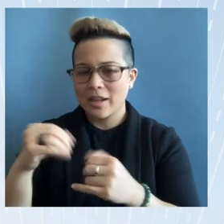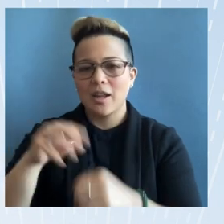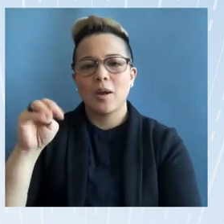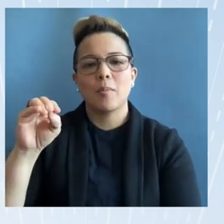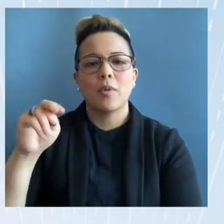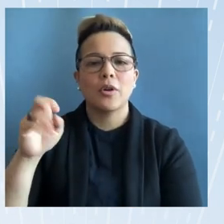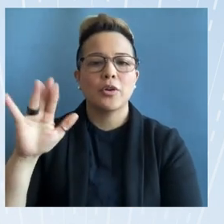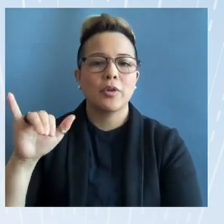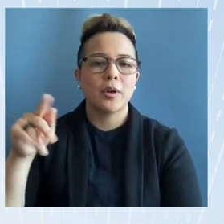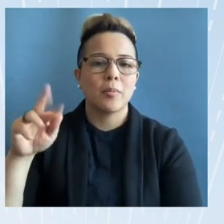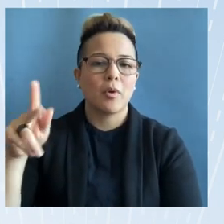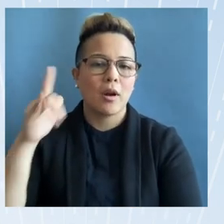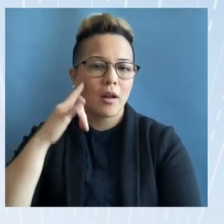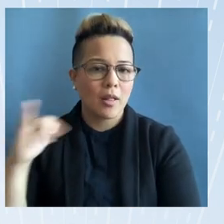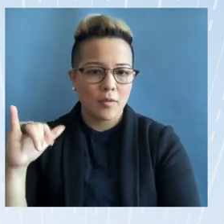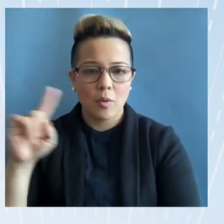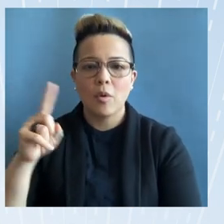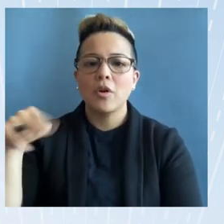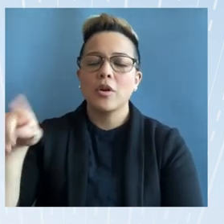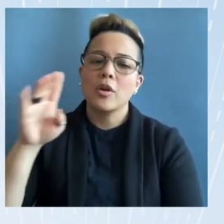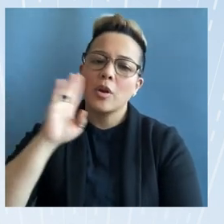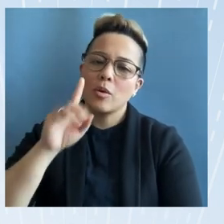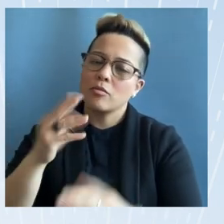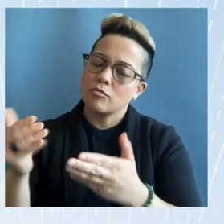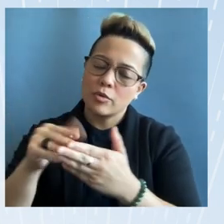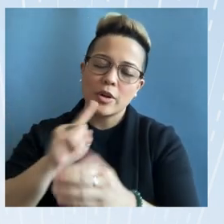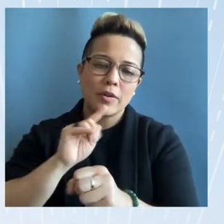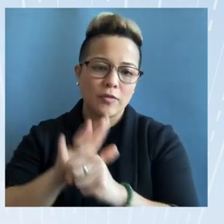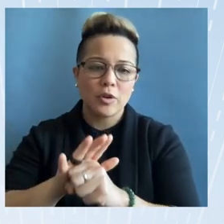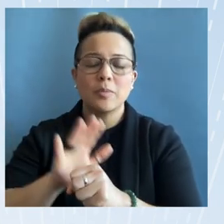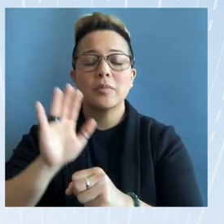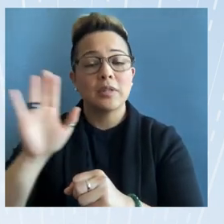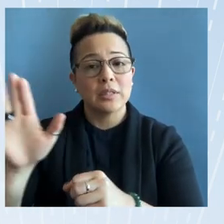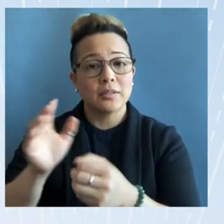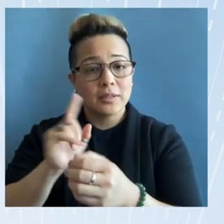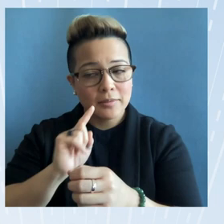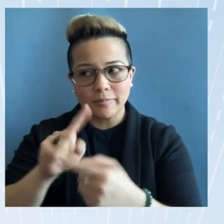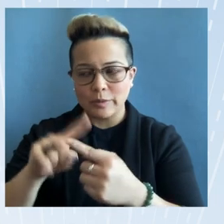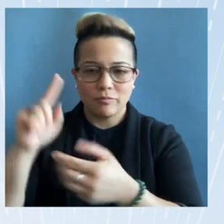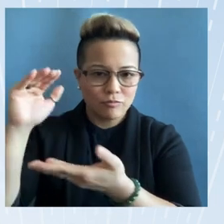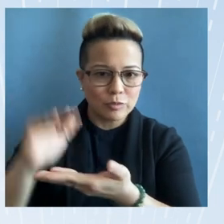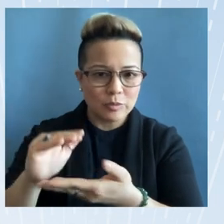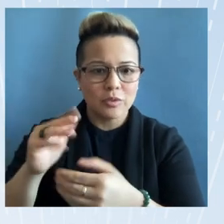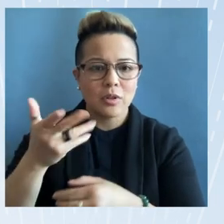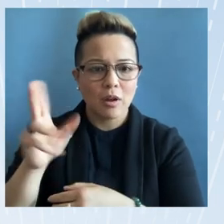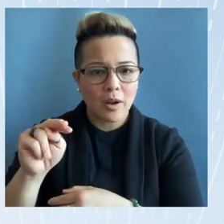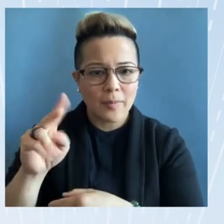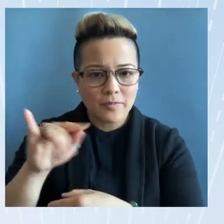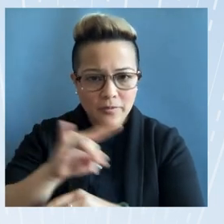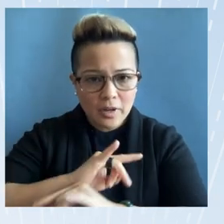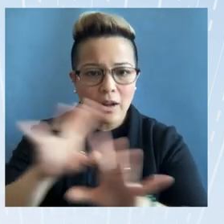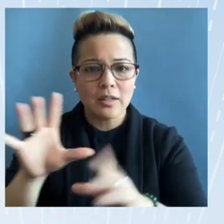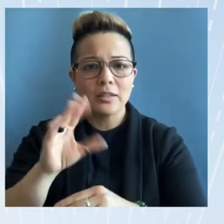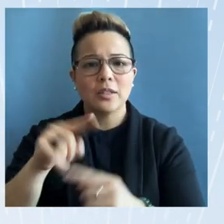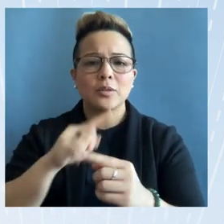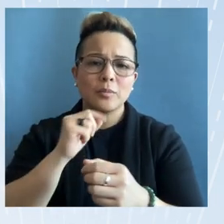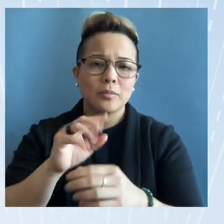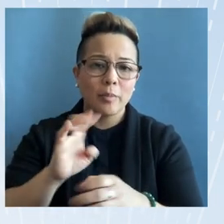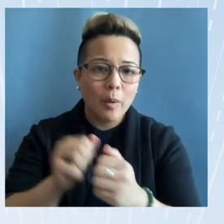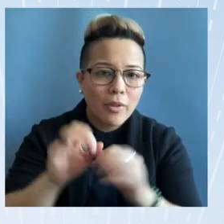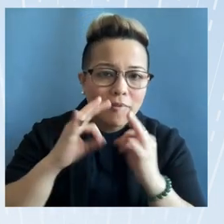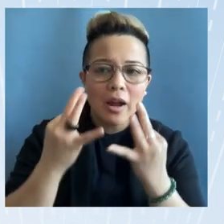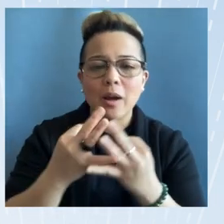California, where he'll reaffirm his commitment to reducing gun violence and offer his support to impacted families, state and local leaders, and